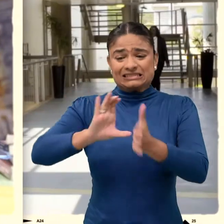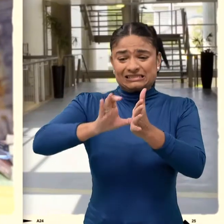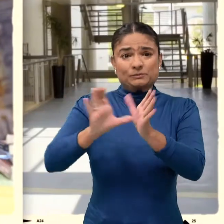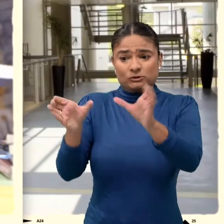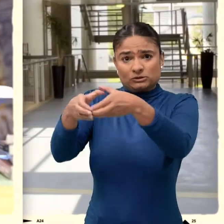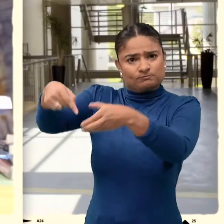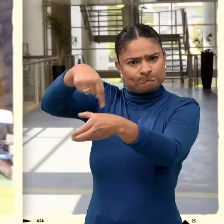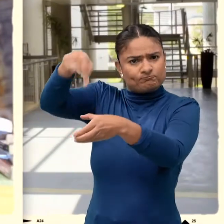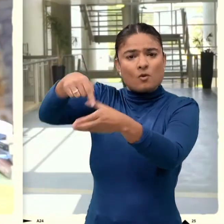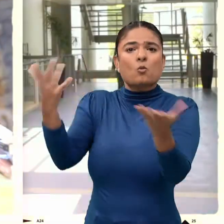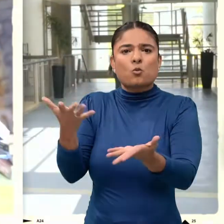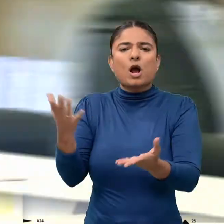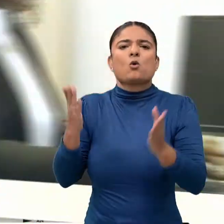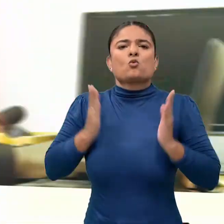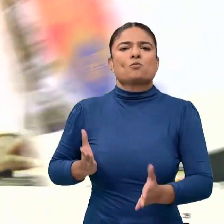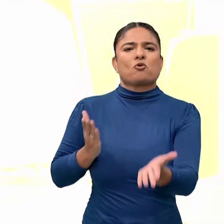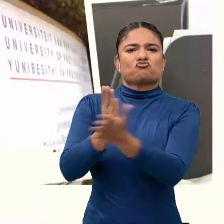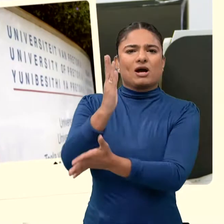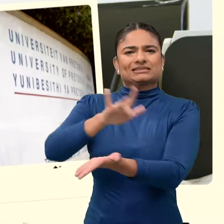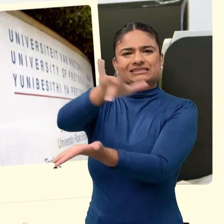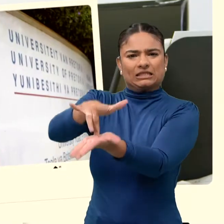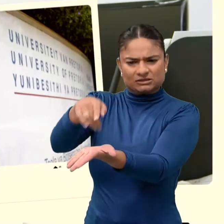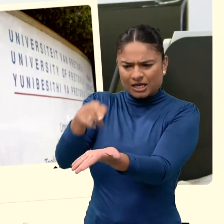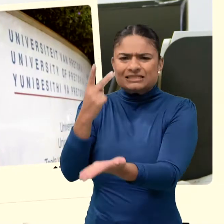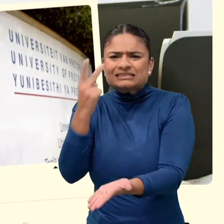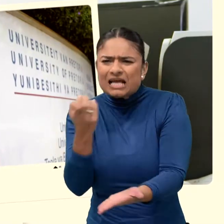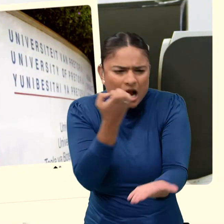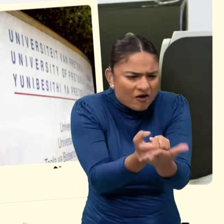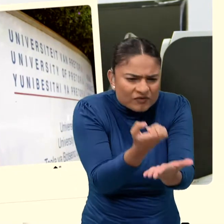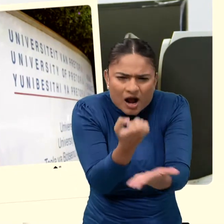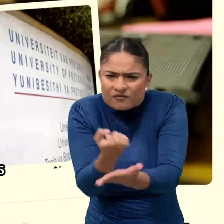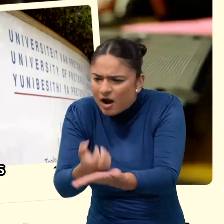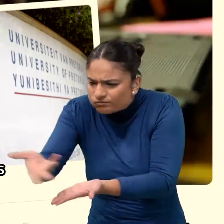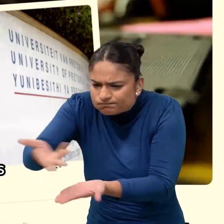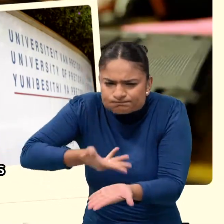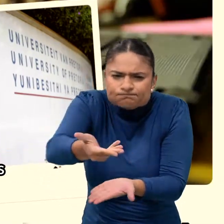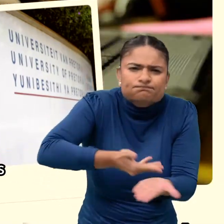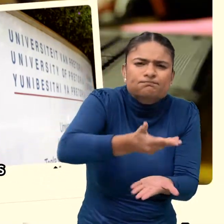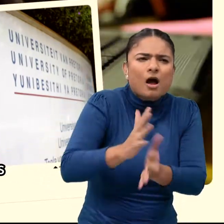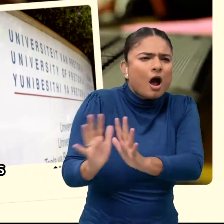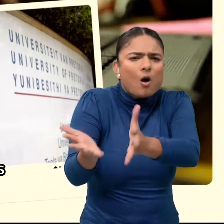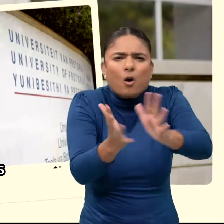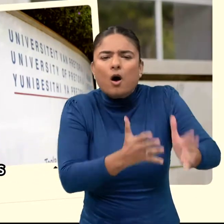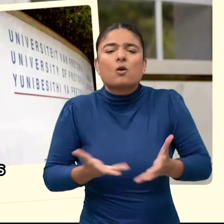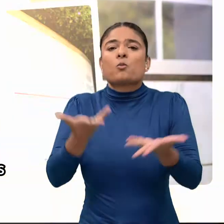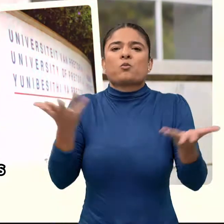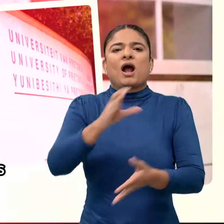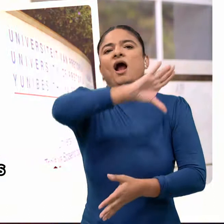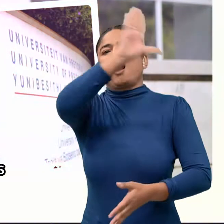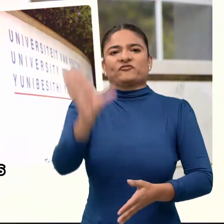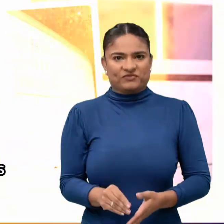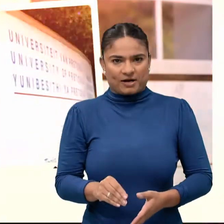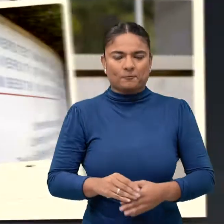Unit at the Centre for Human Rights is committed to finding evidence-based ways of addressing the rights of persons with disabilities on the